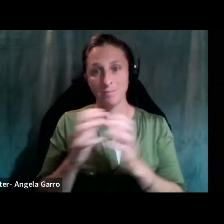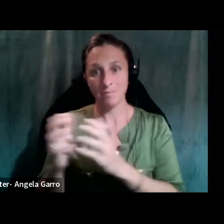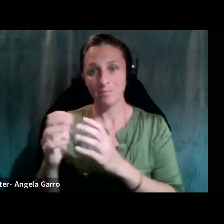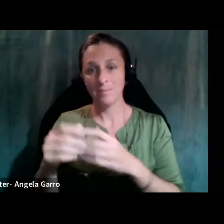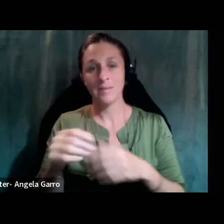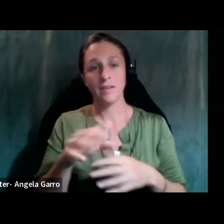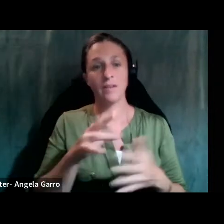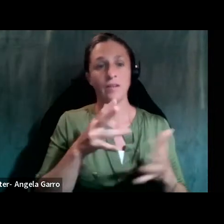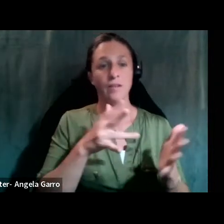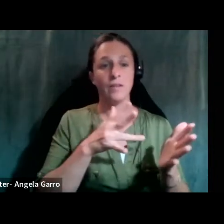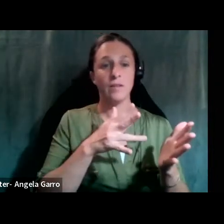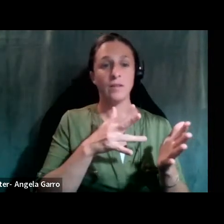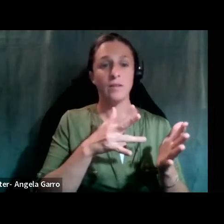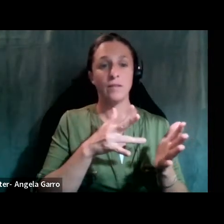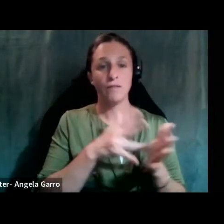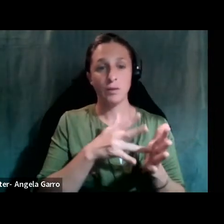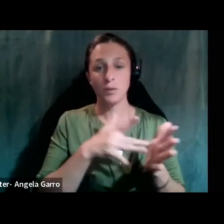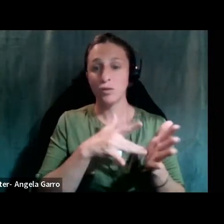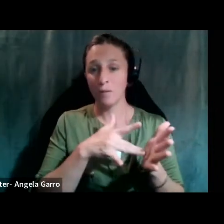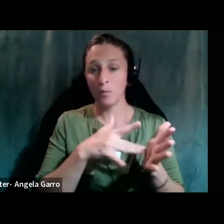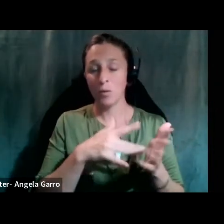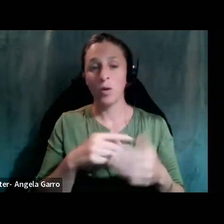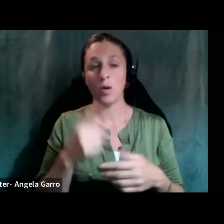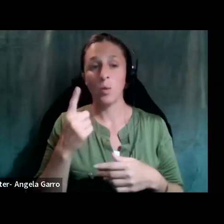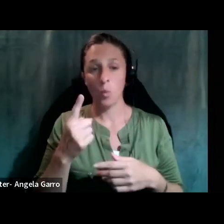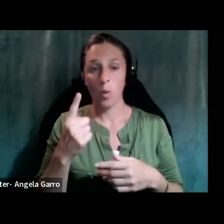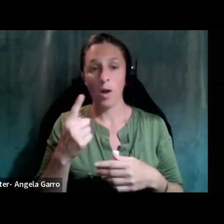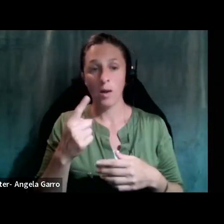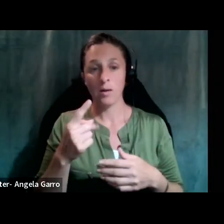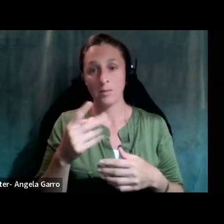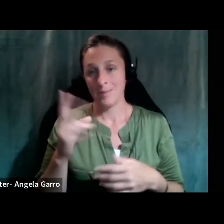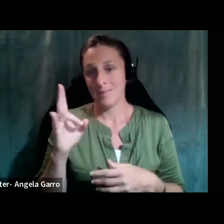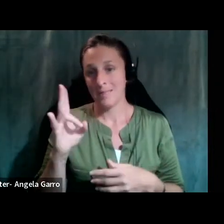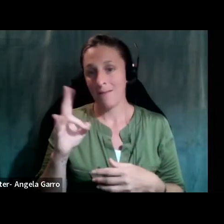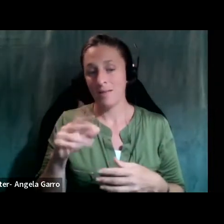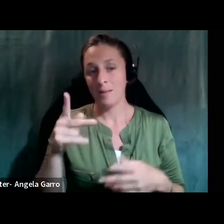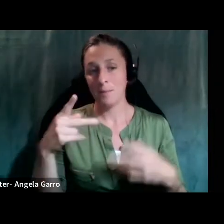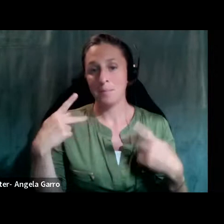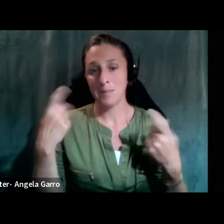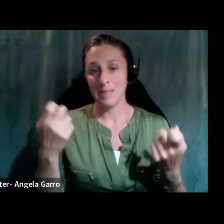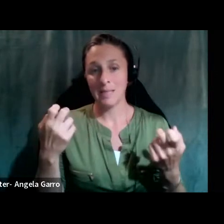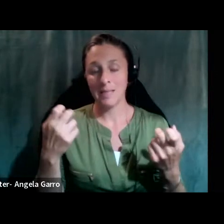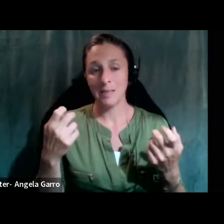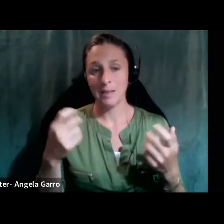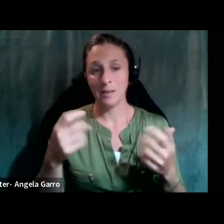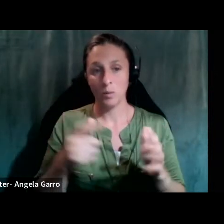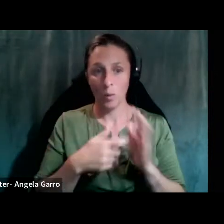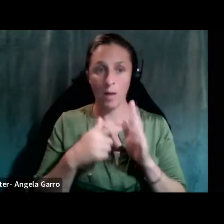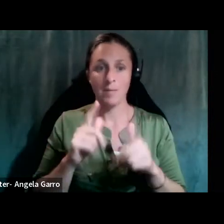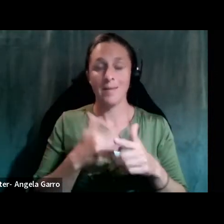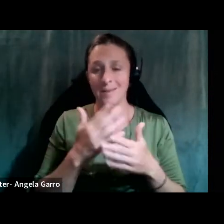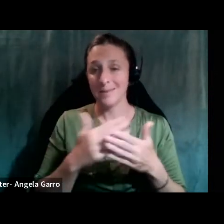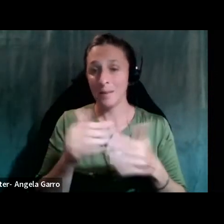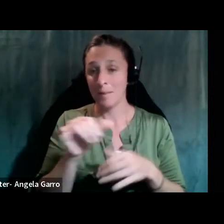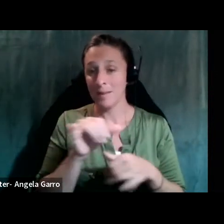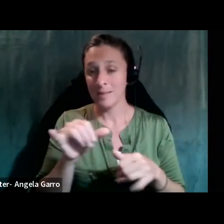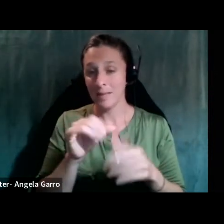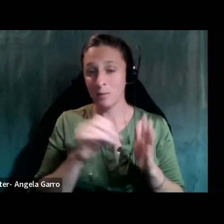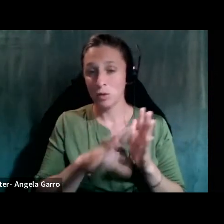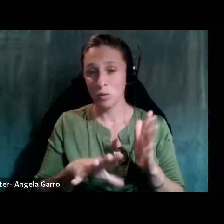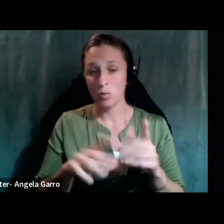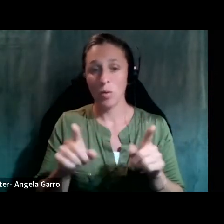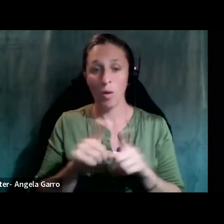One of those 7 periods is PE is a requirement, and then some of these same students are then participating in